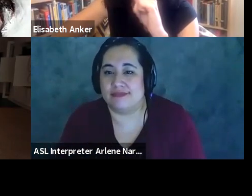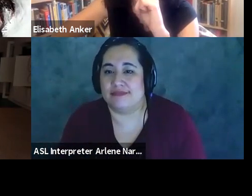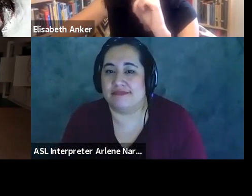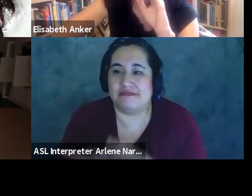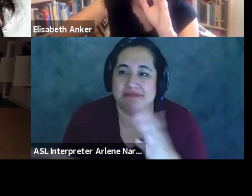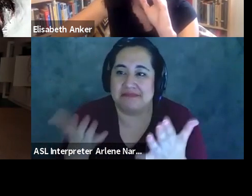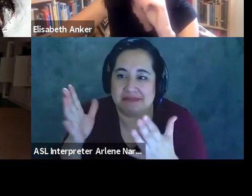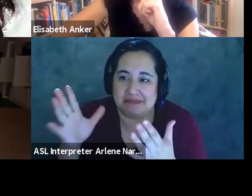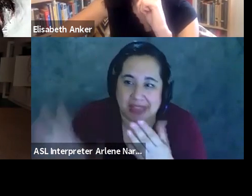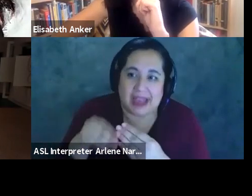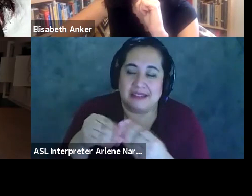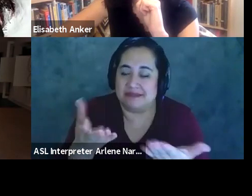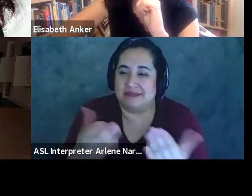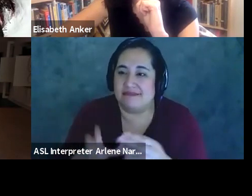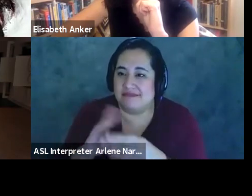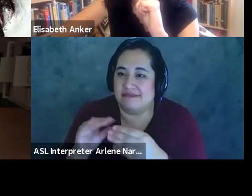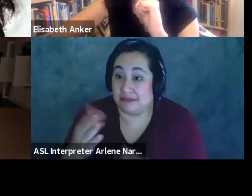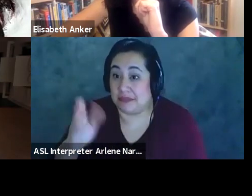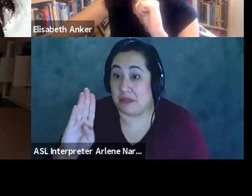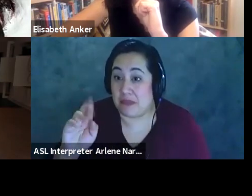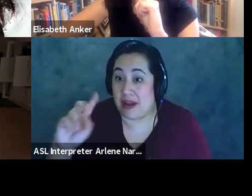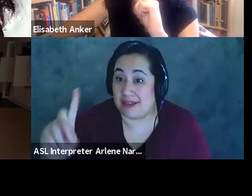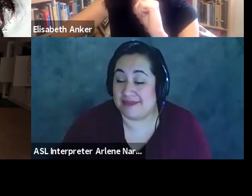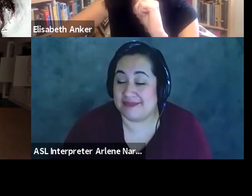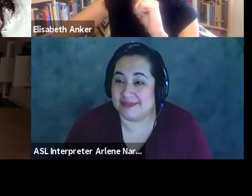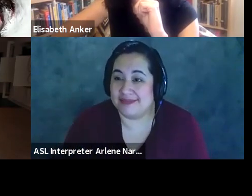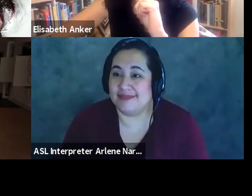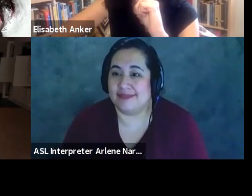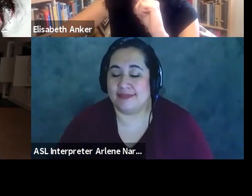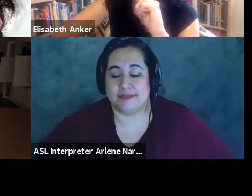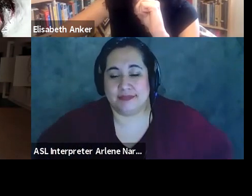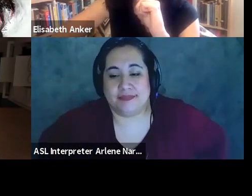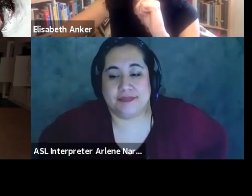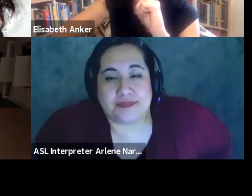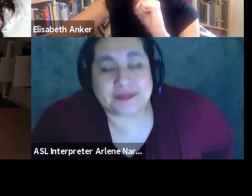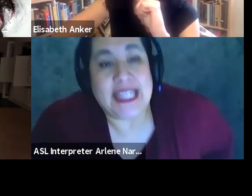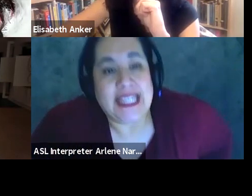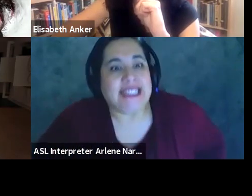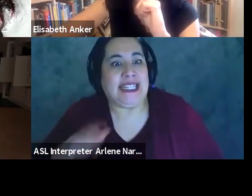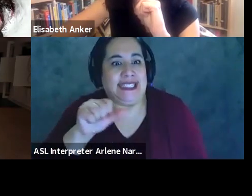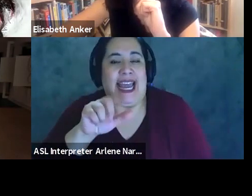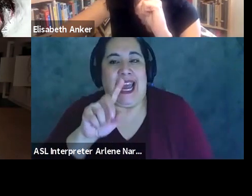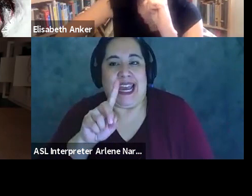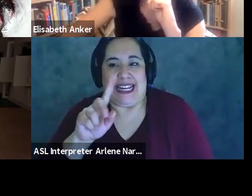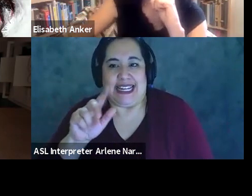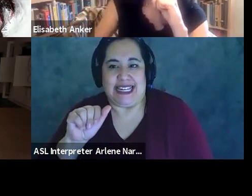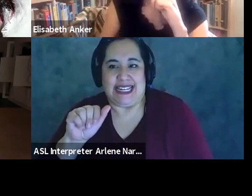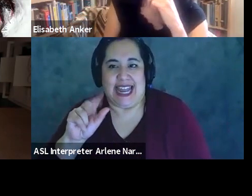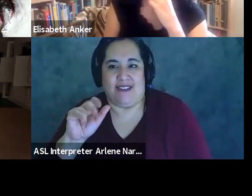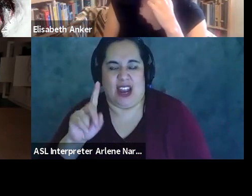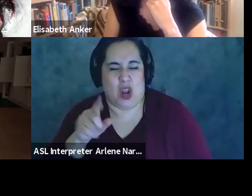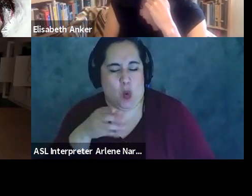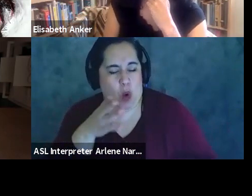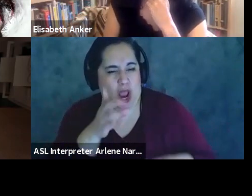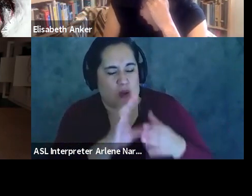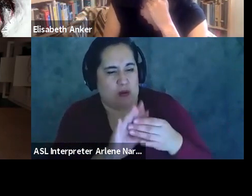sort of enter into the space of, Brad. Yeah, David, I think the way you just presented that is really important in